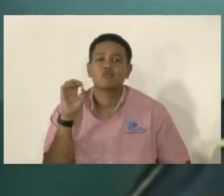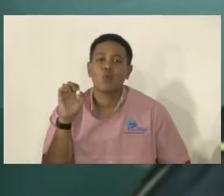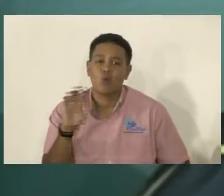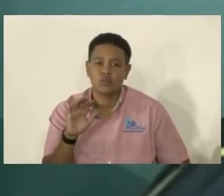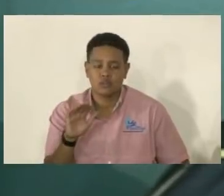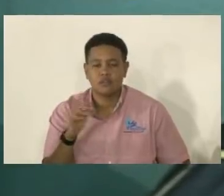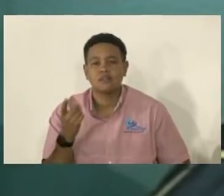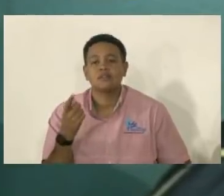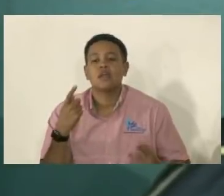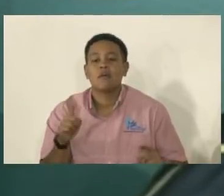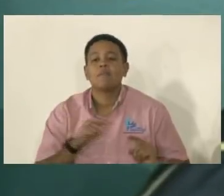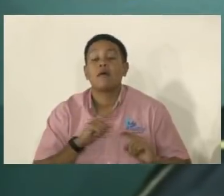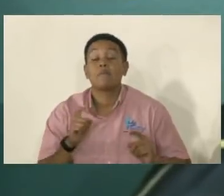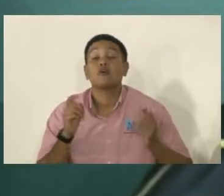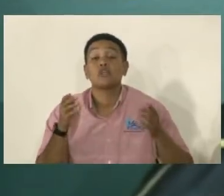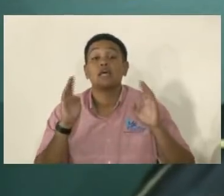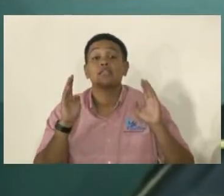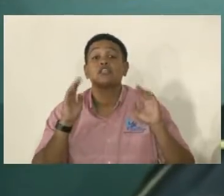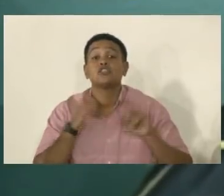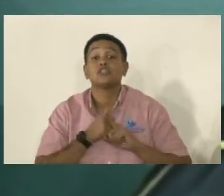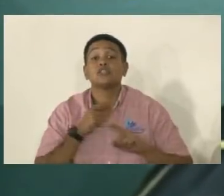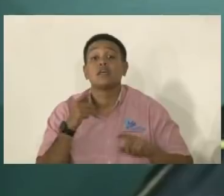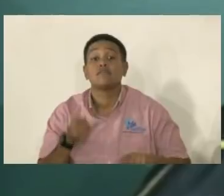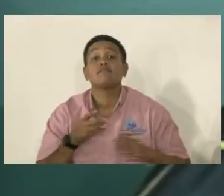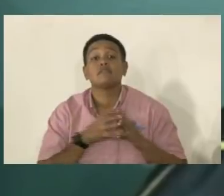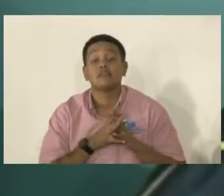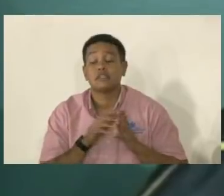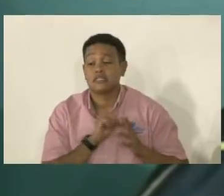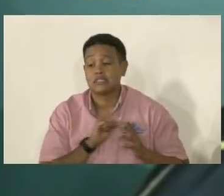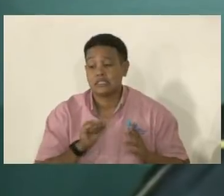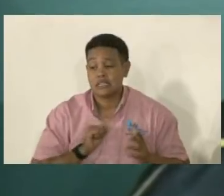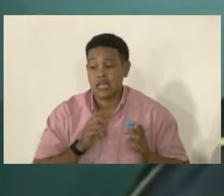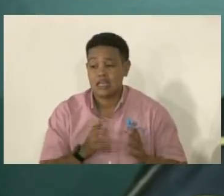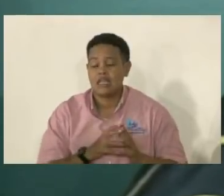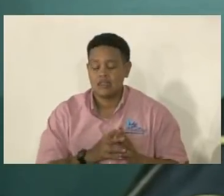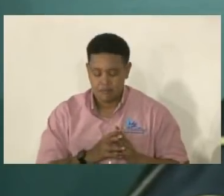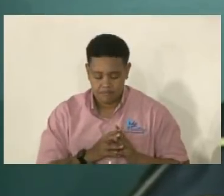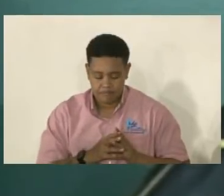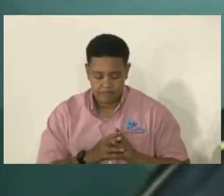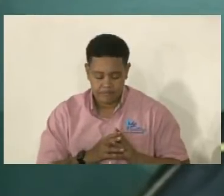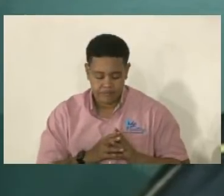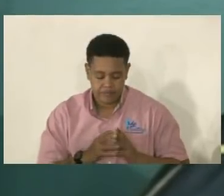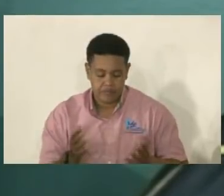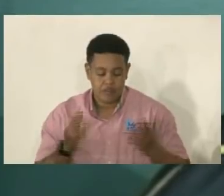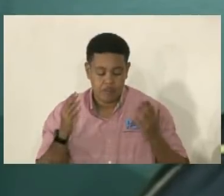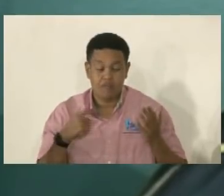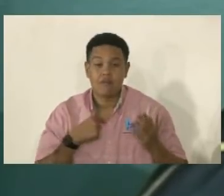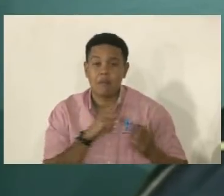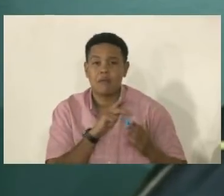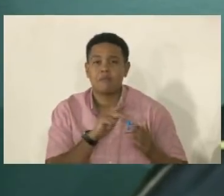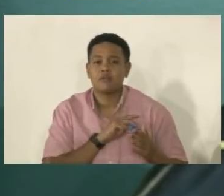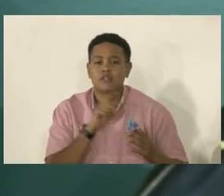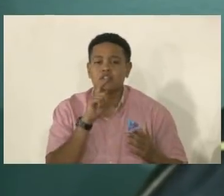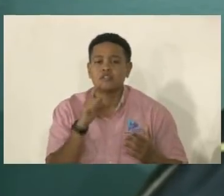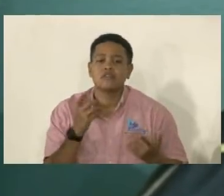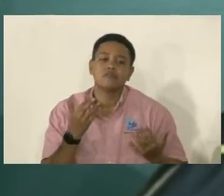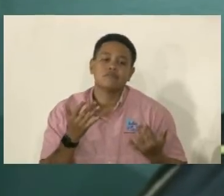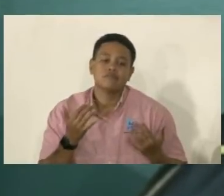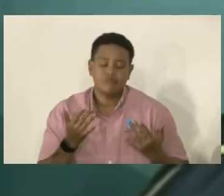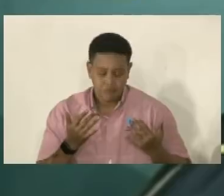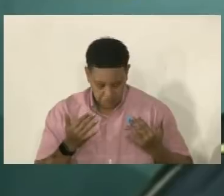must bring to the attention of the Senate and to offer my personal